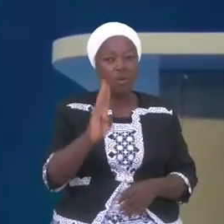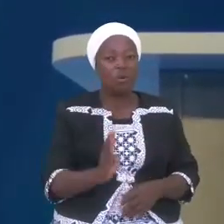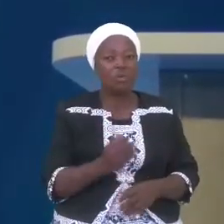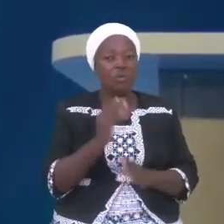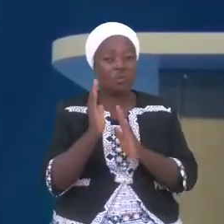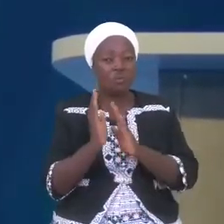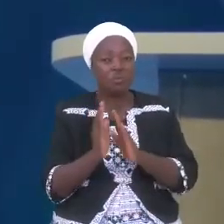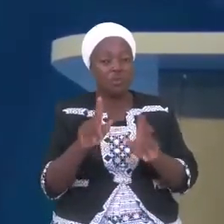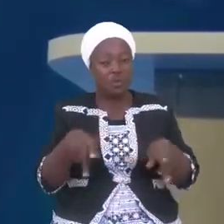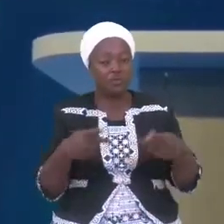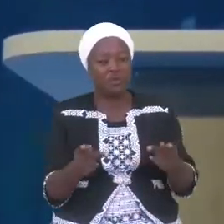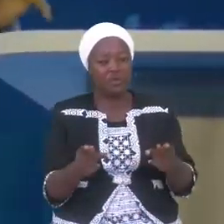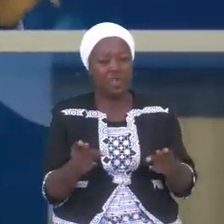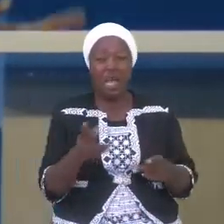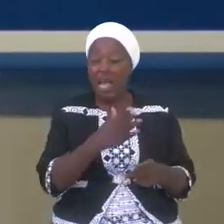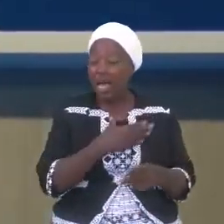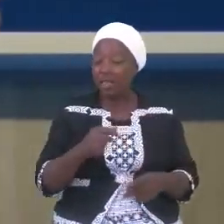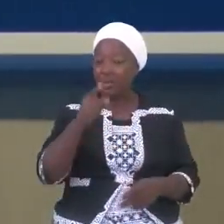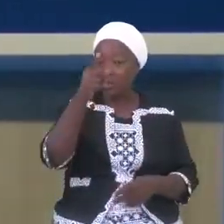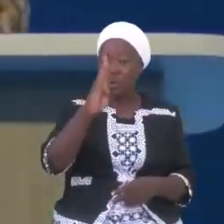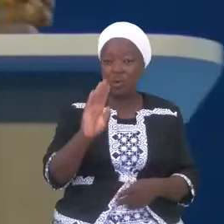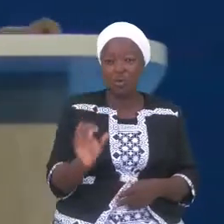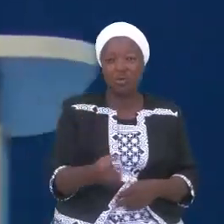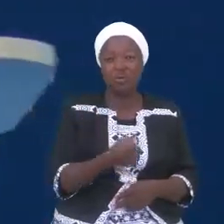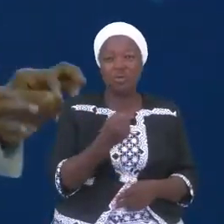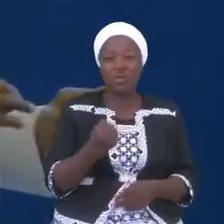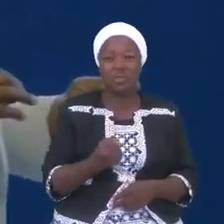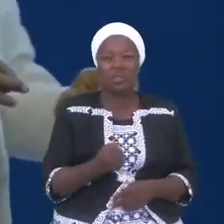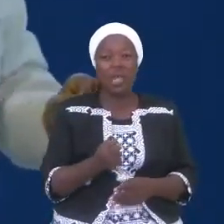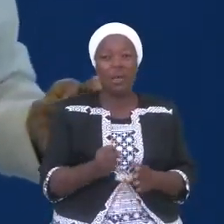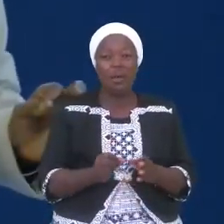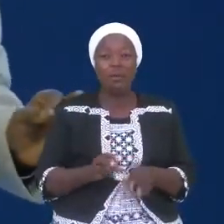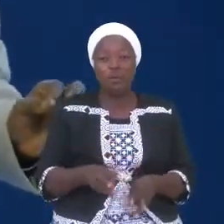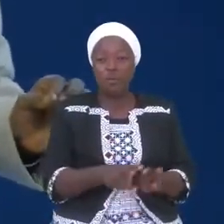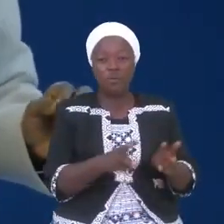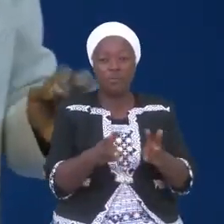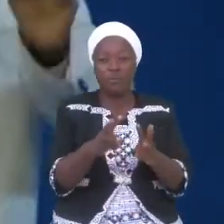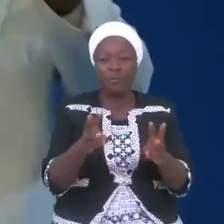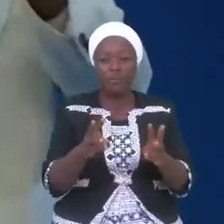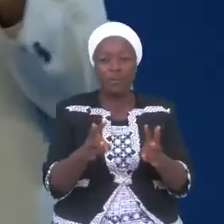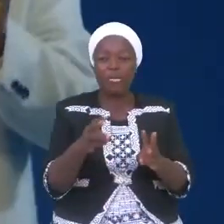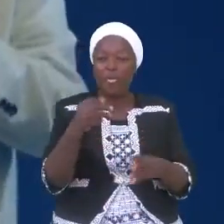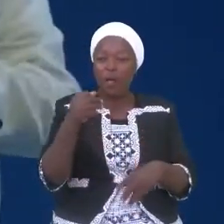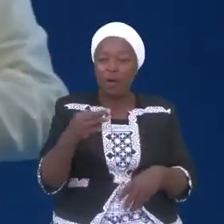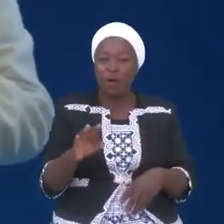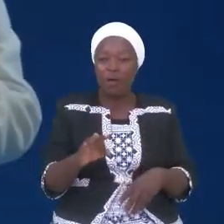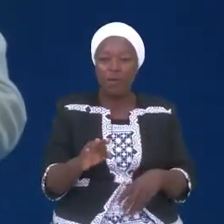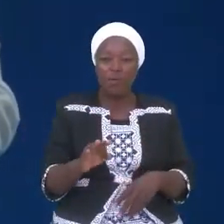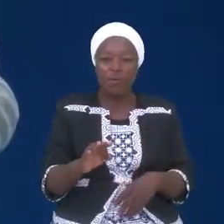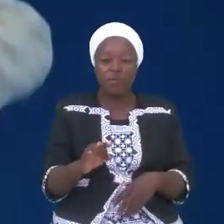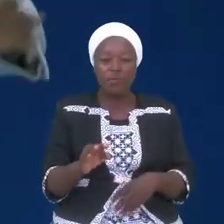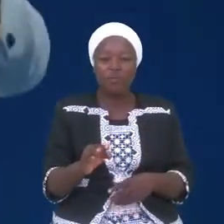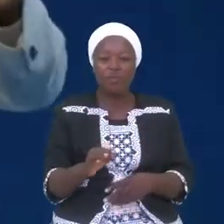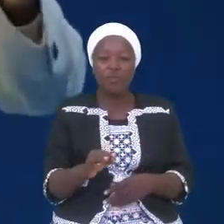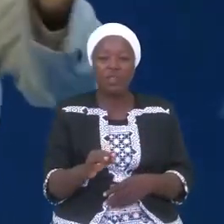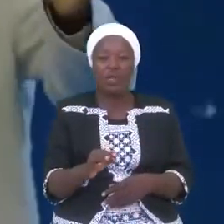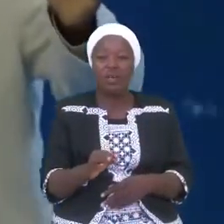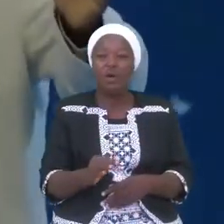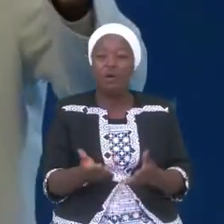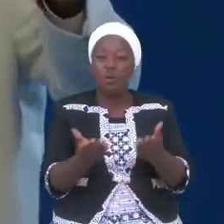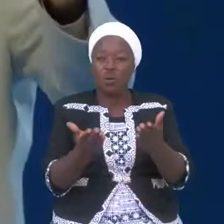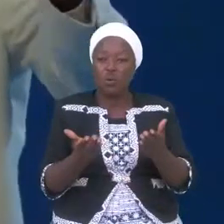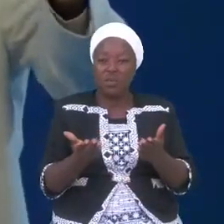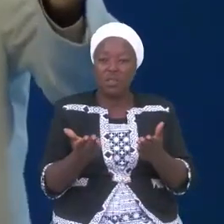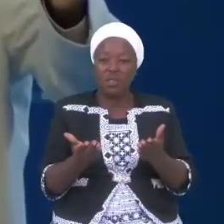provision, and God's method of working for